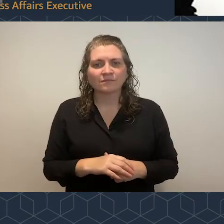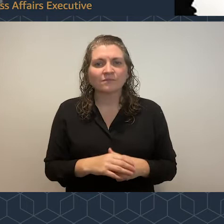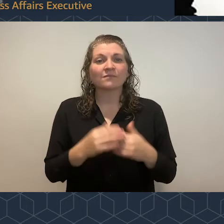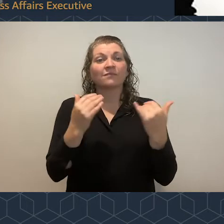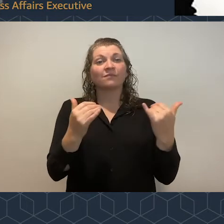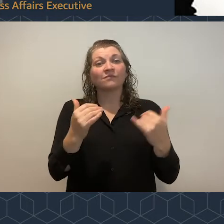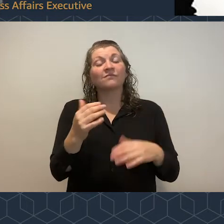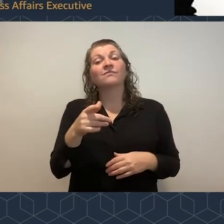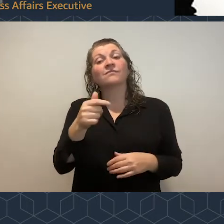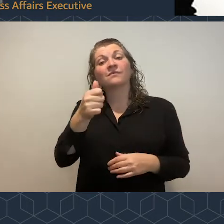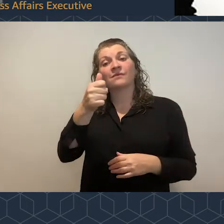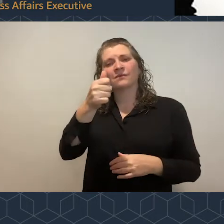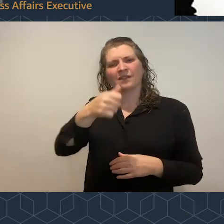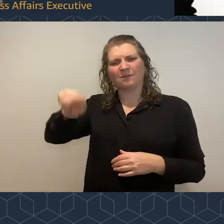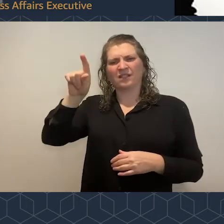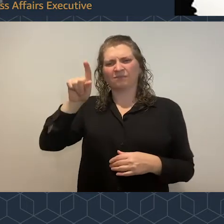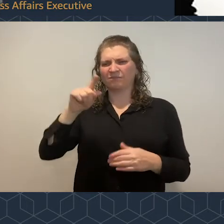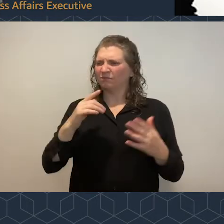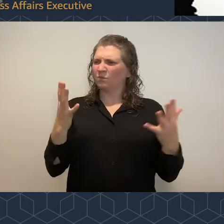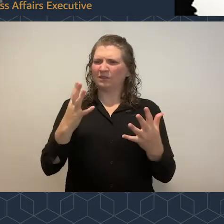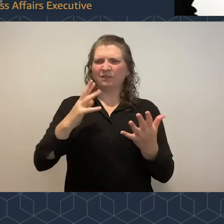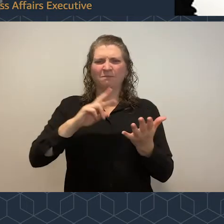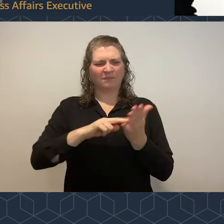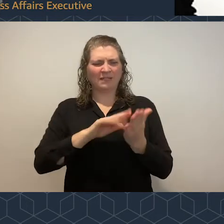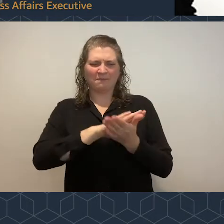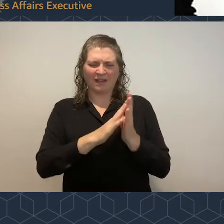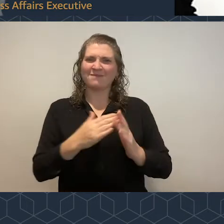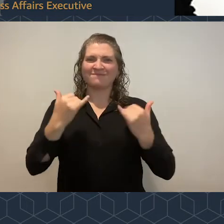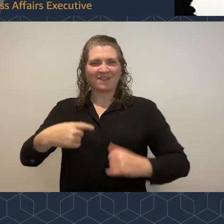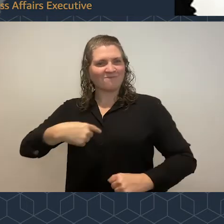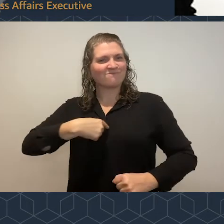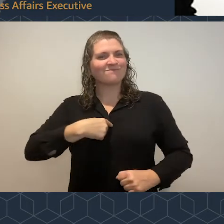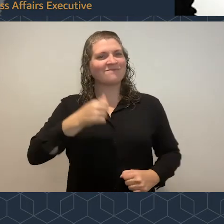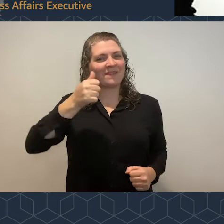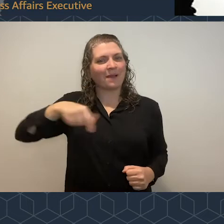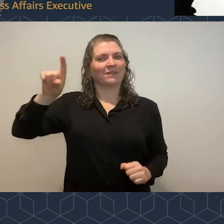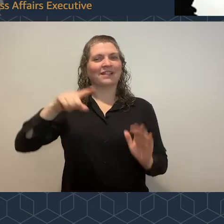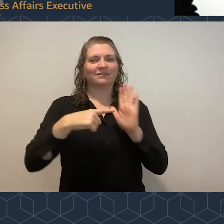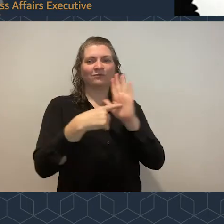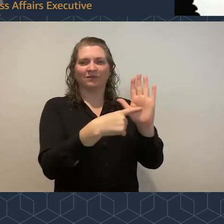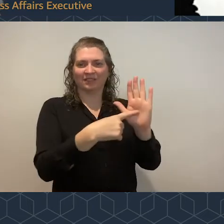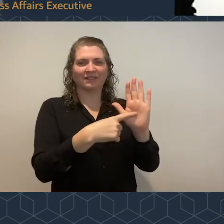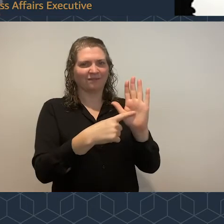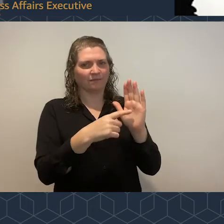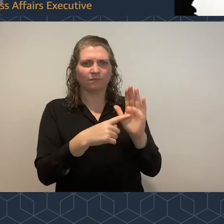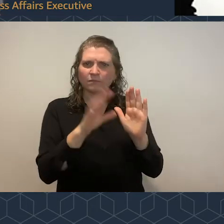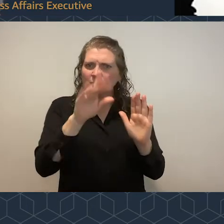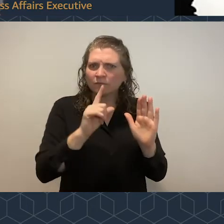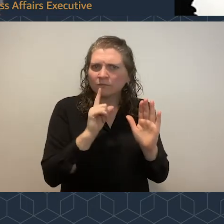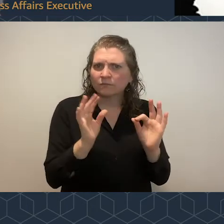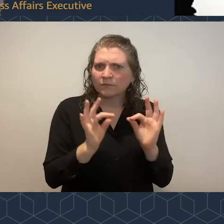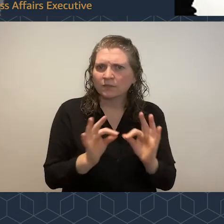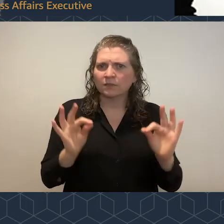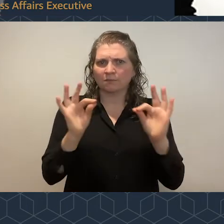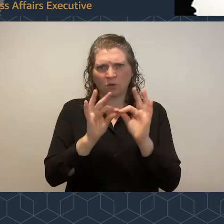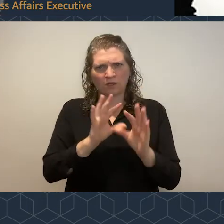our interview preparation, the heart of Amazon, our DNA of what it means to be Amazonian, really focus on our 14 leadership